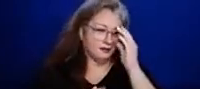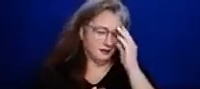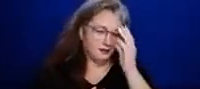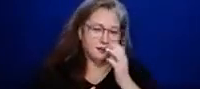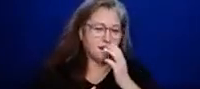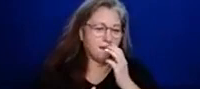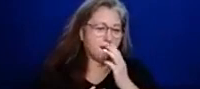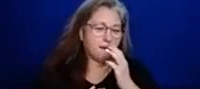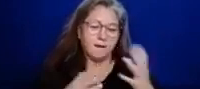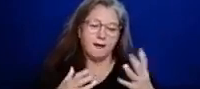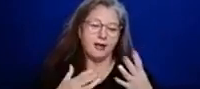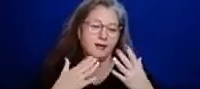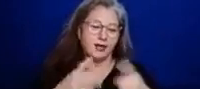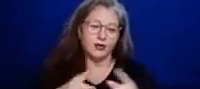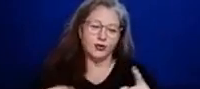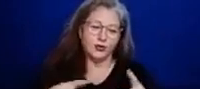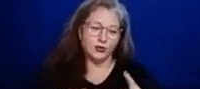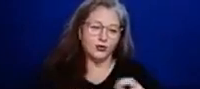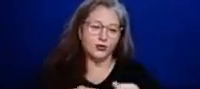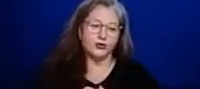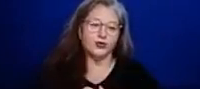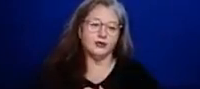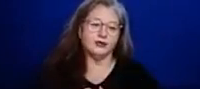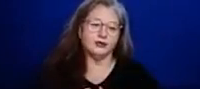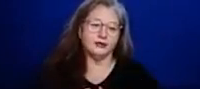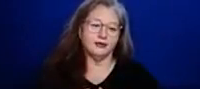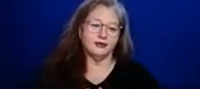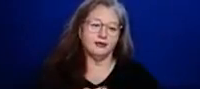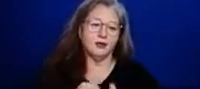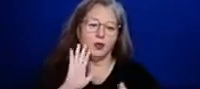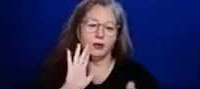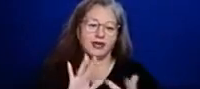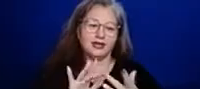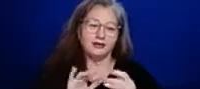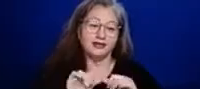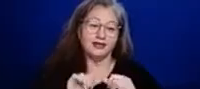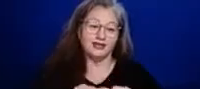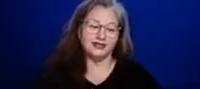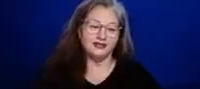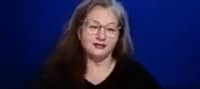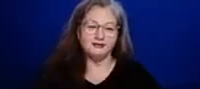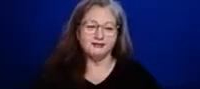gracias a ustedes. Toda la suerte, and we will keep in touch.